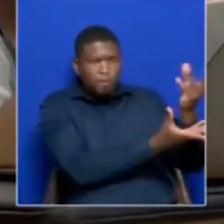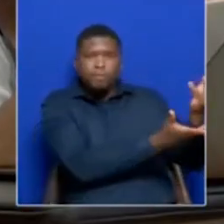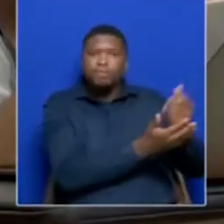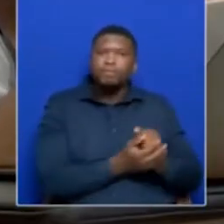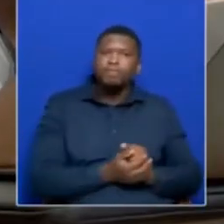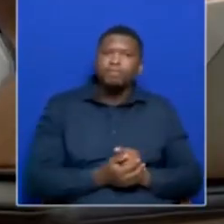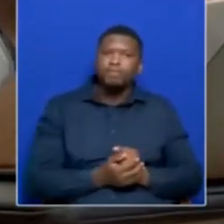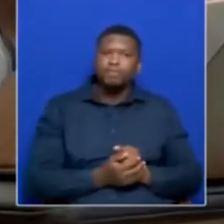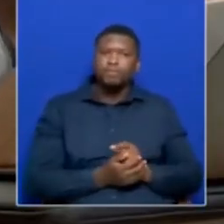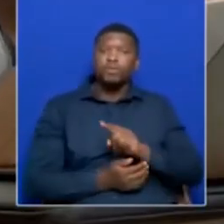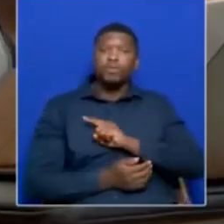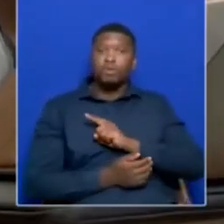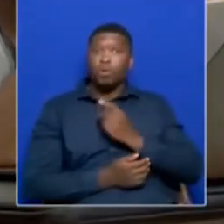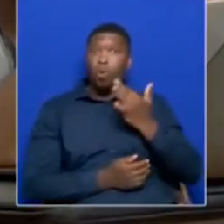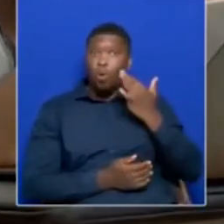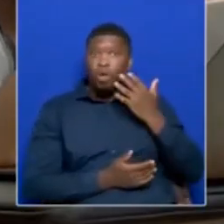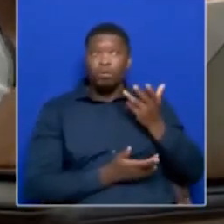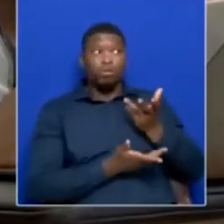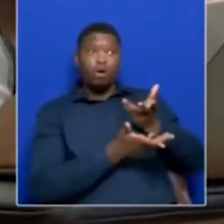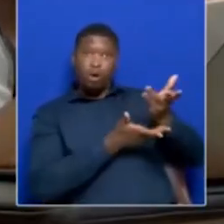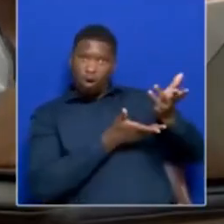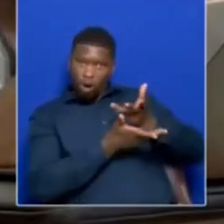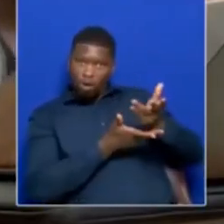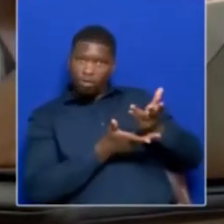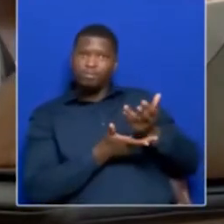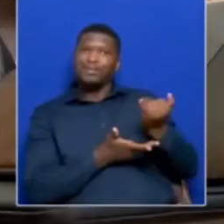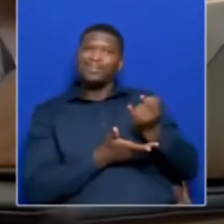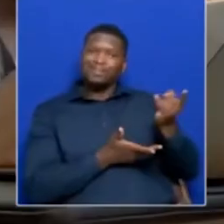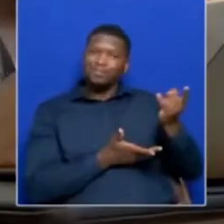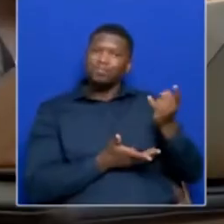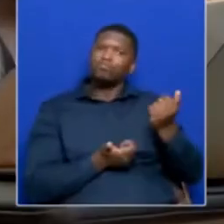like he already had an information